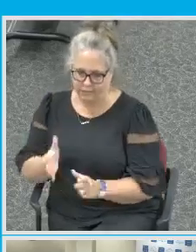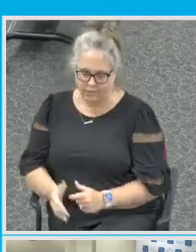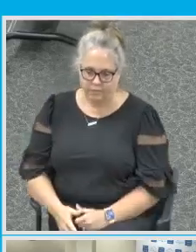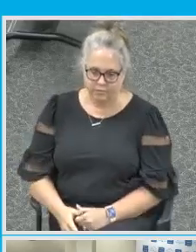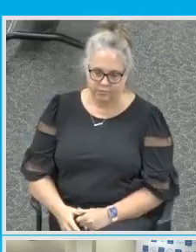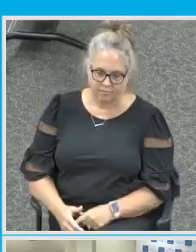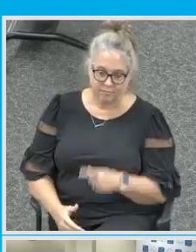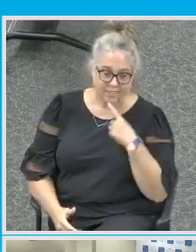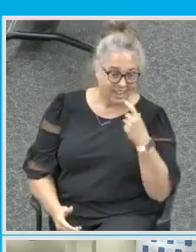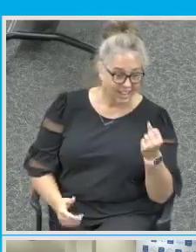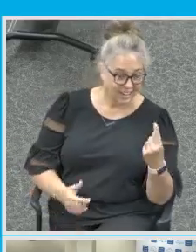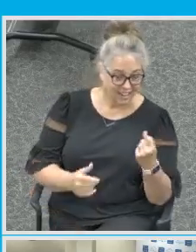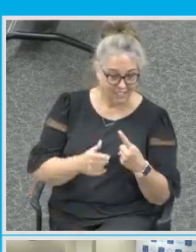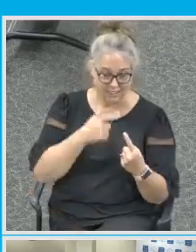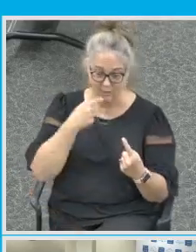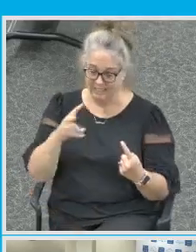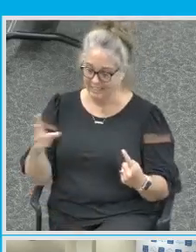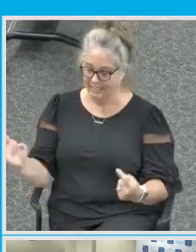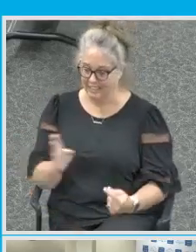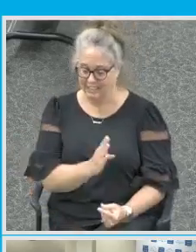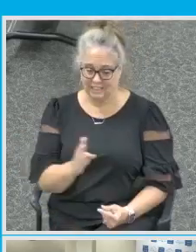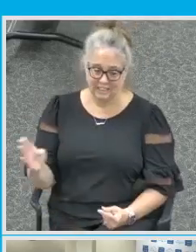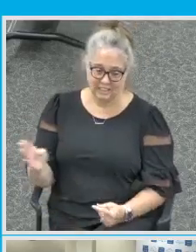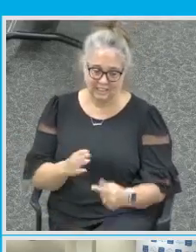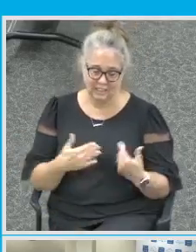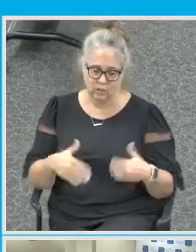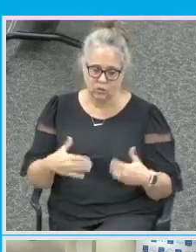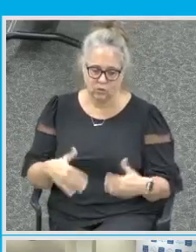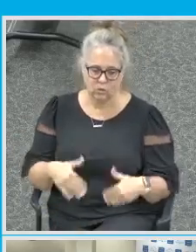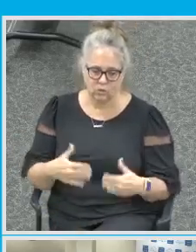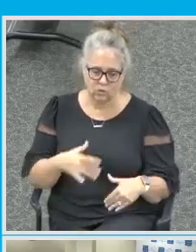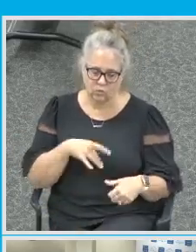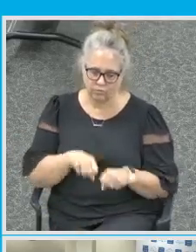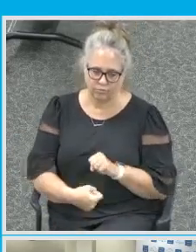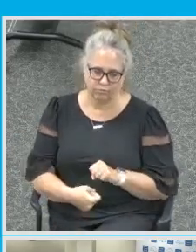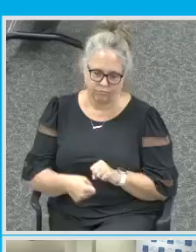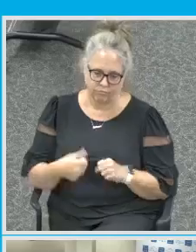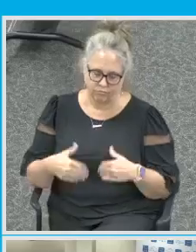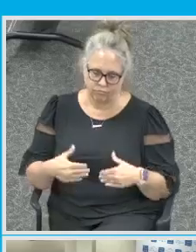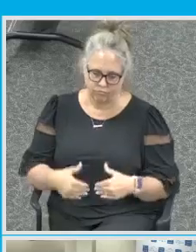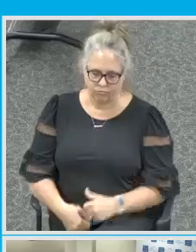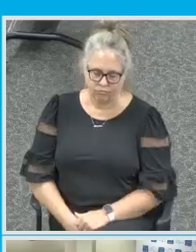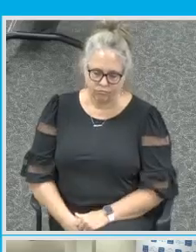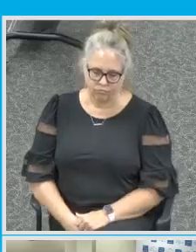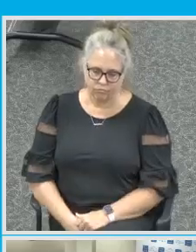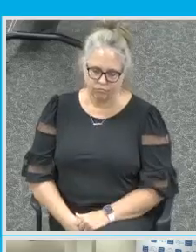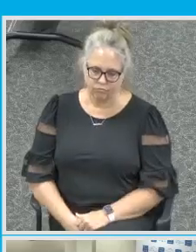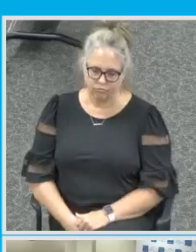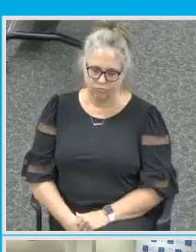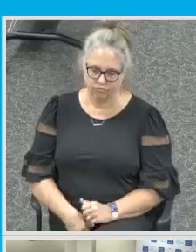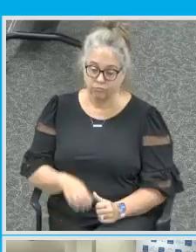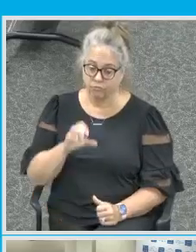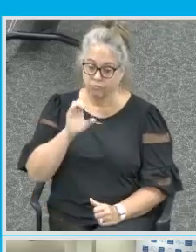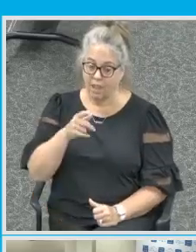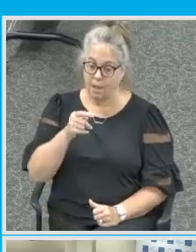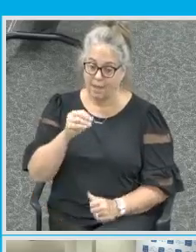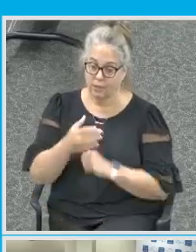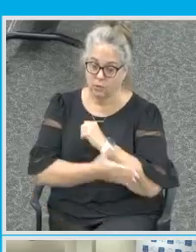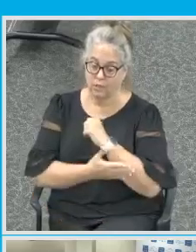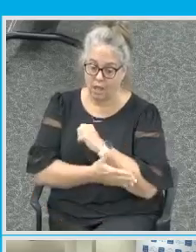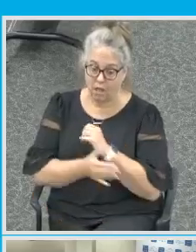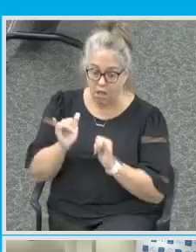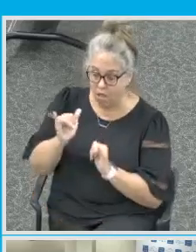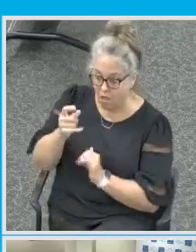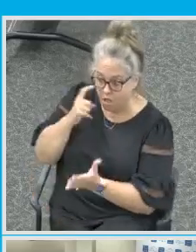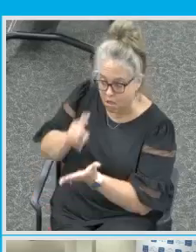of age. And whereas, although El Paso County has seen a decrease in youth suicides the past 2 years,